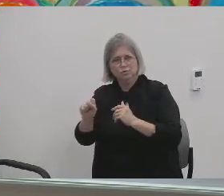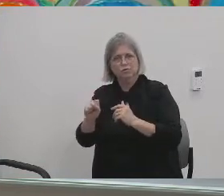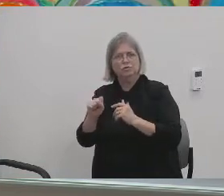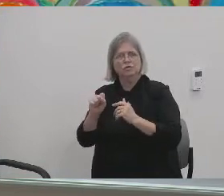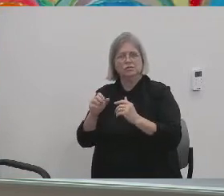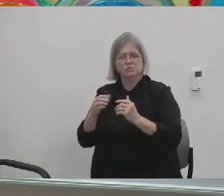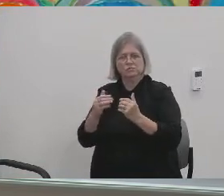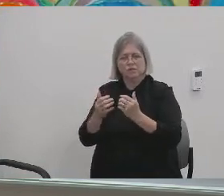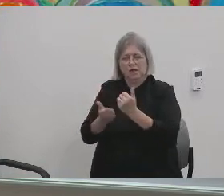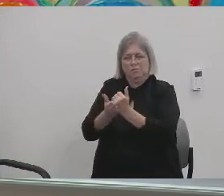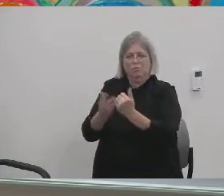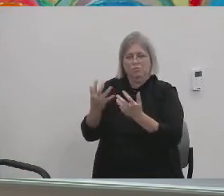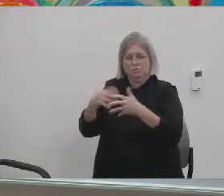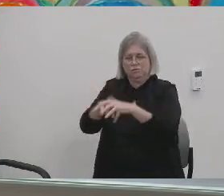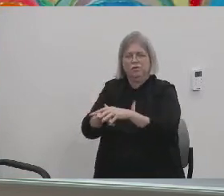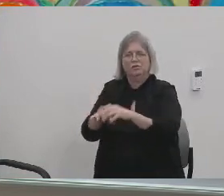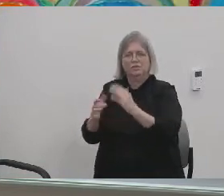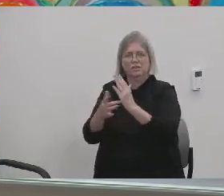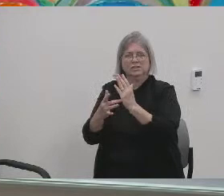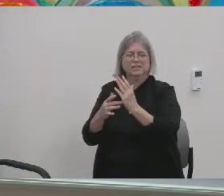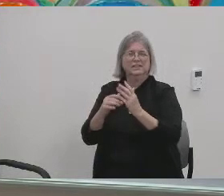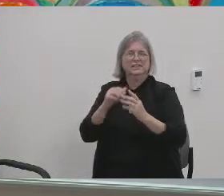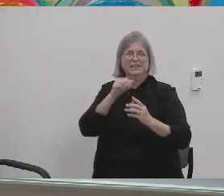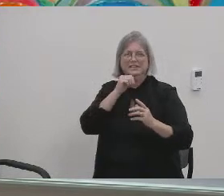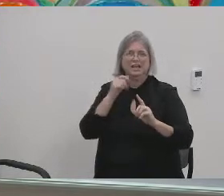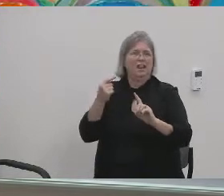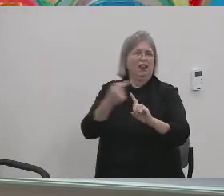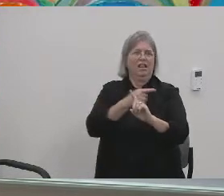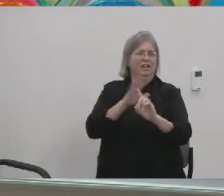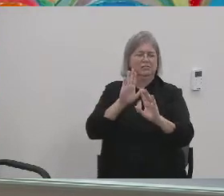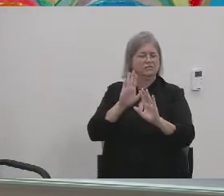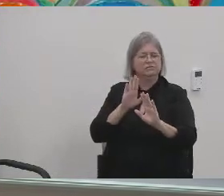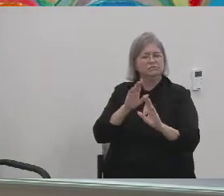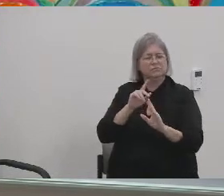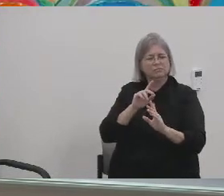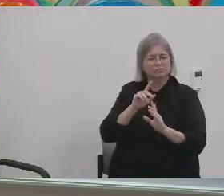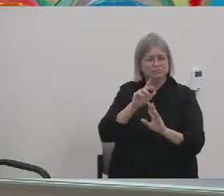don't want to say random because it sounds like it's unplanned, but